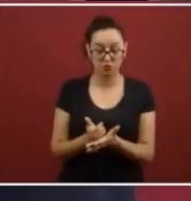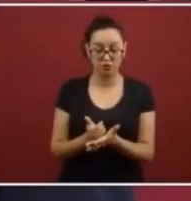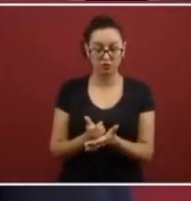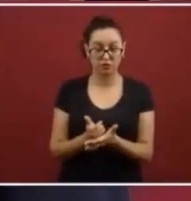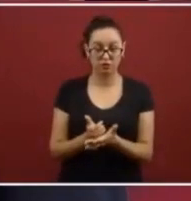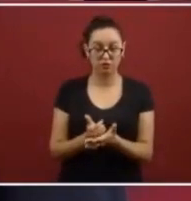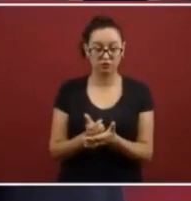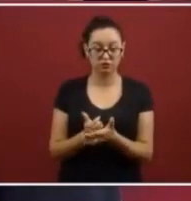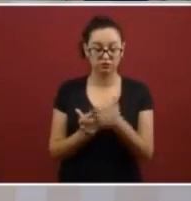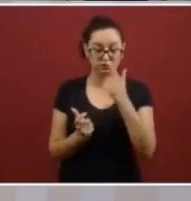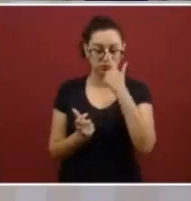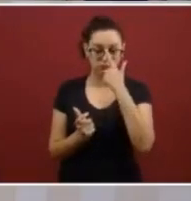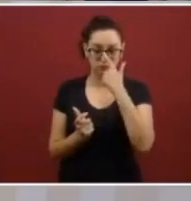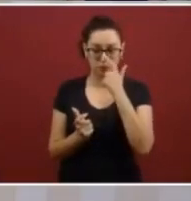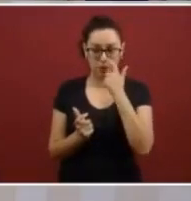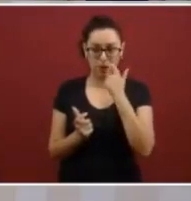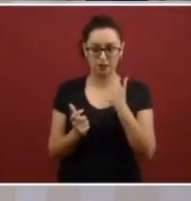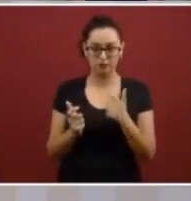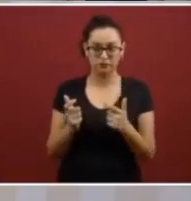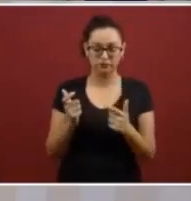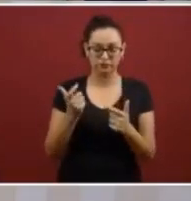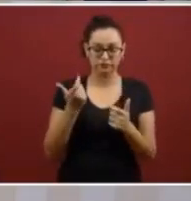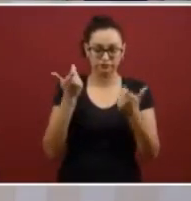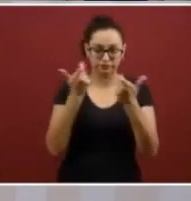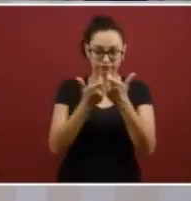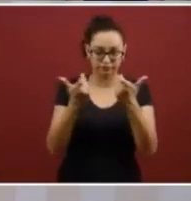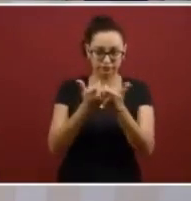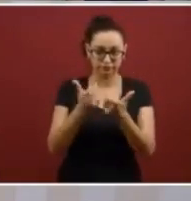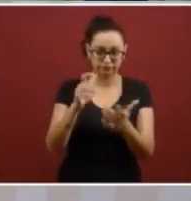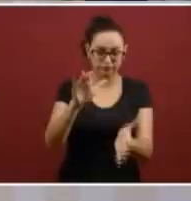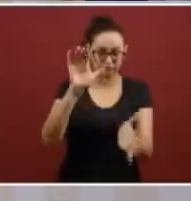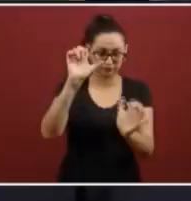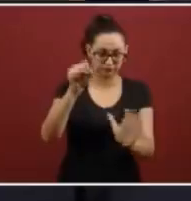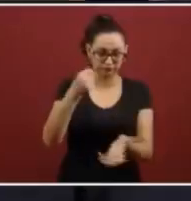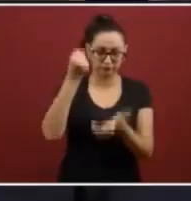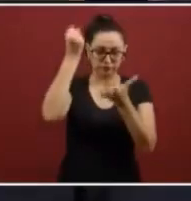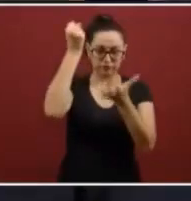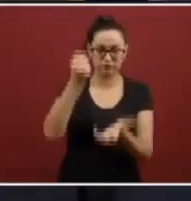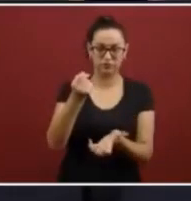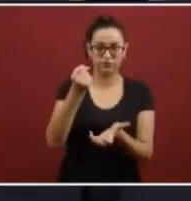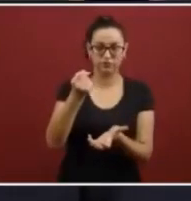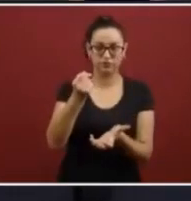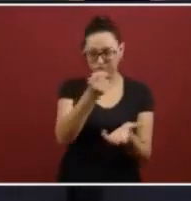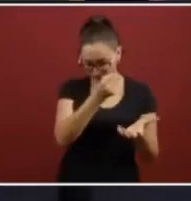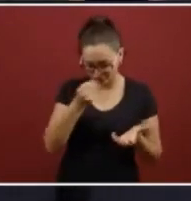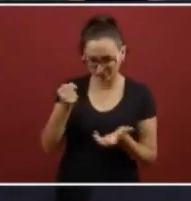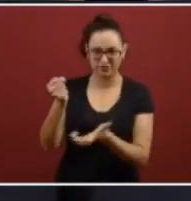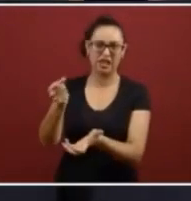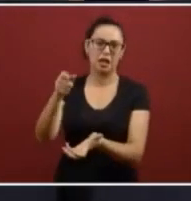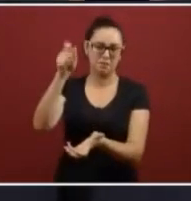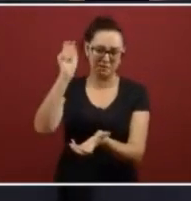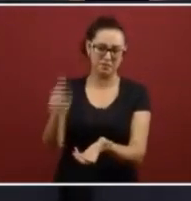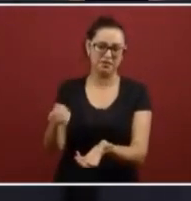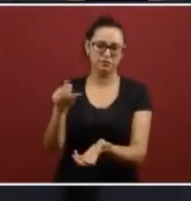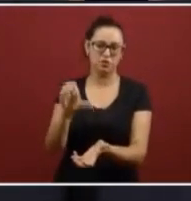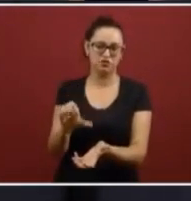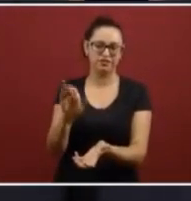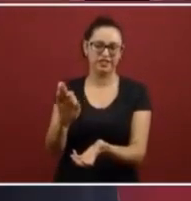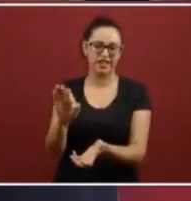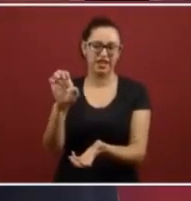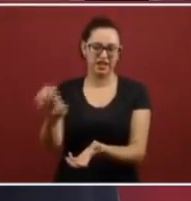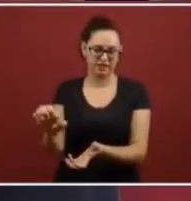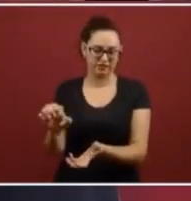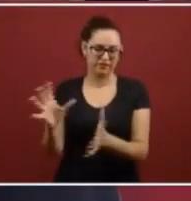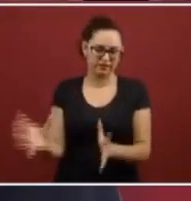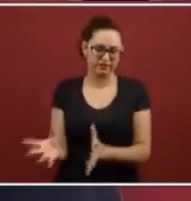bill of the electric esos bill, recursos these son para funds will be fortalecer used a la to Comisión